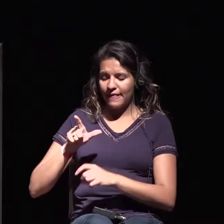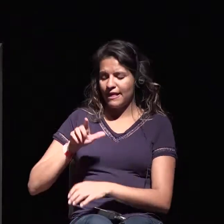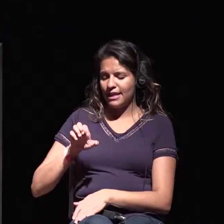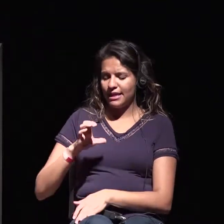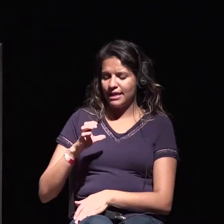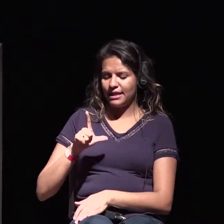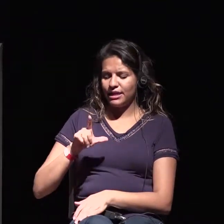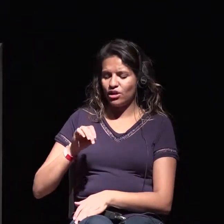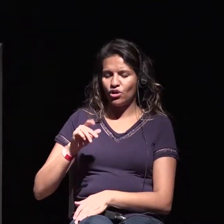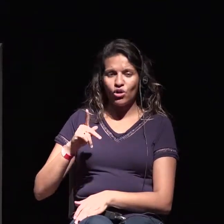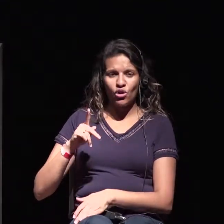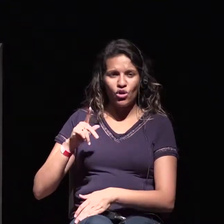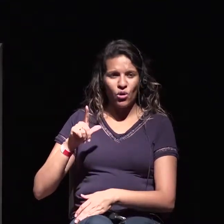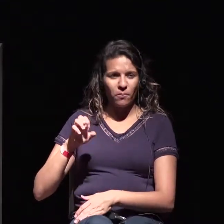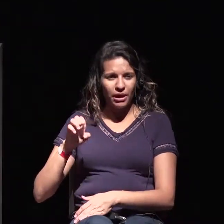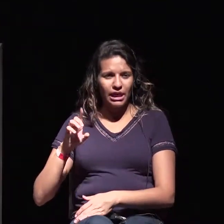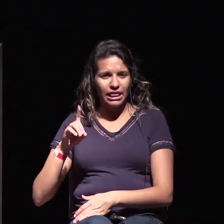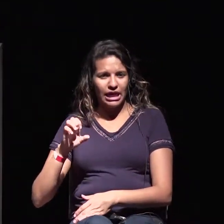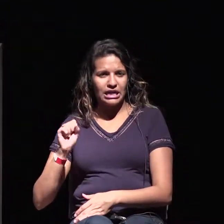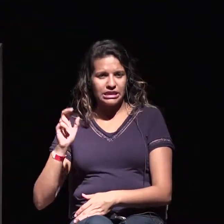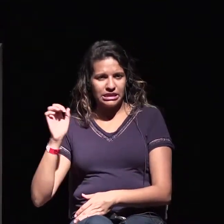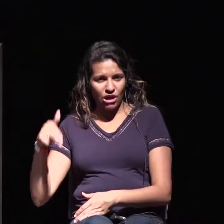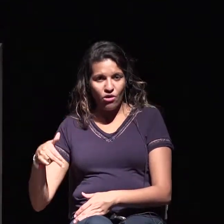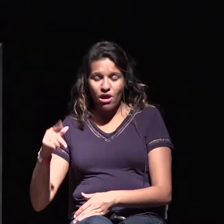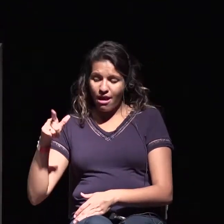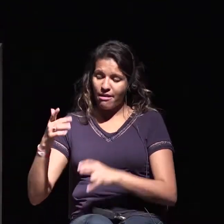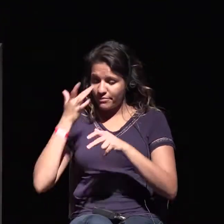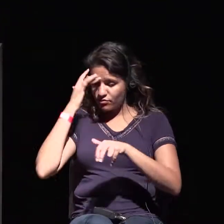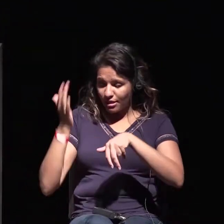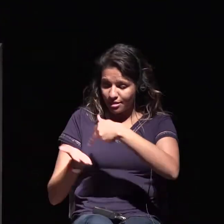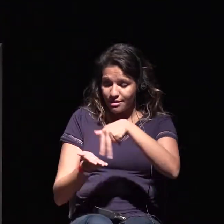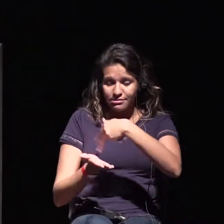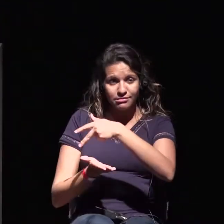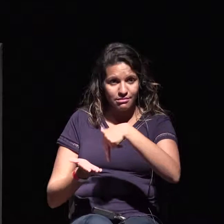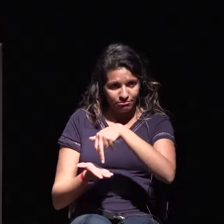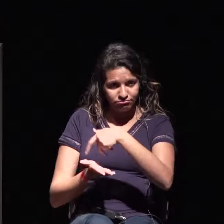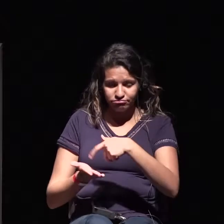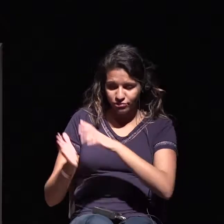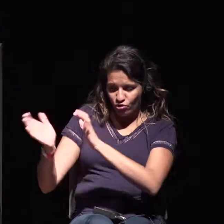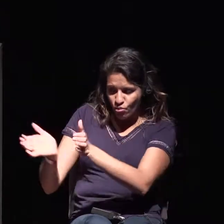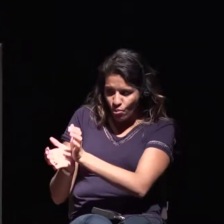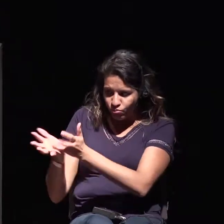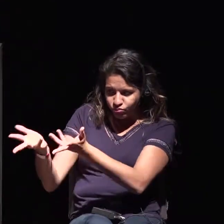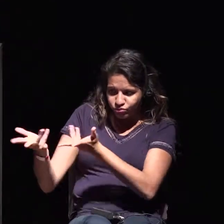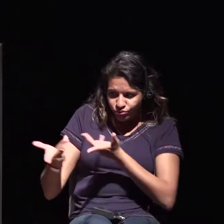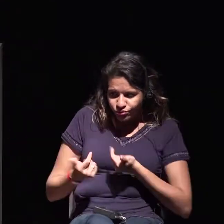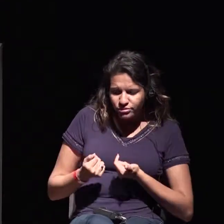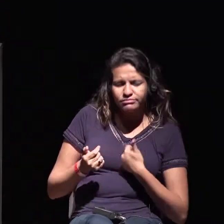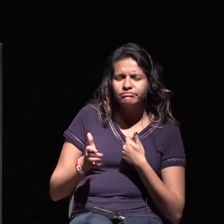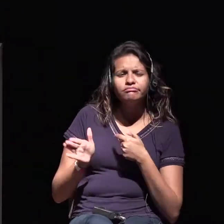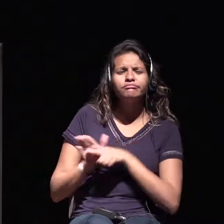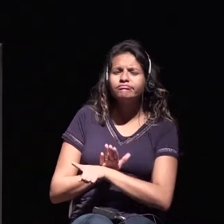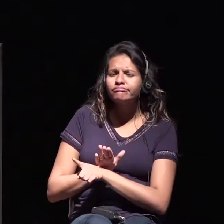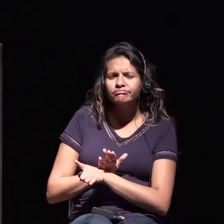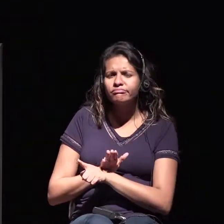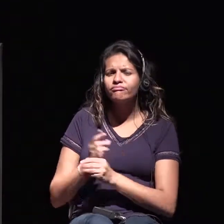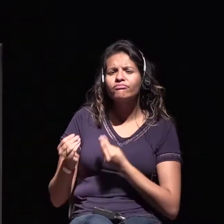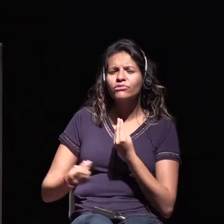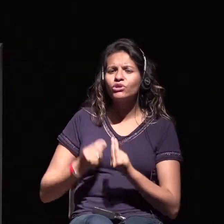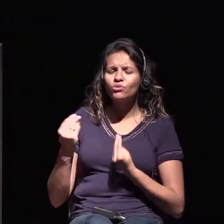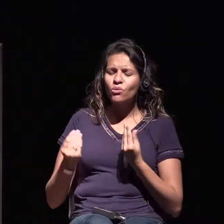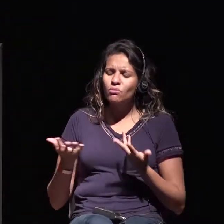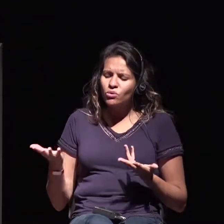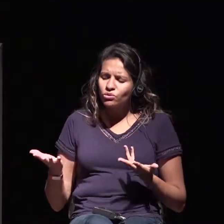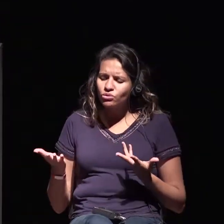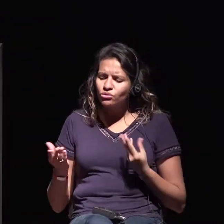dancers for that exhibition. Our desire was to question the meaning of interpreting works of art again in a different place and context,